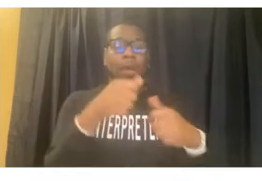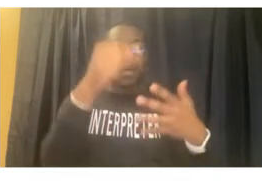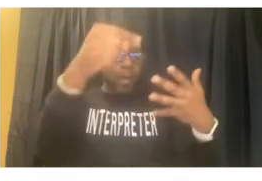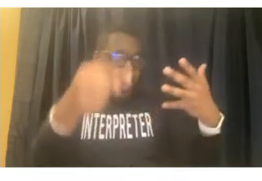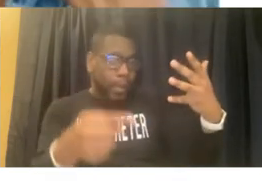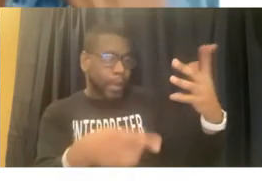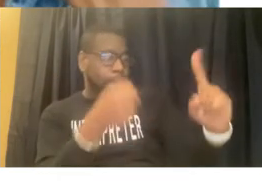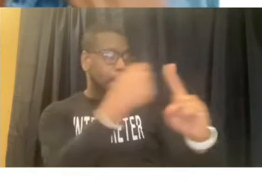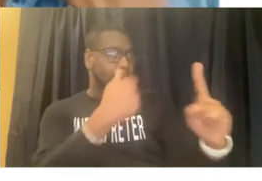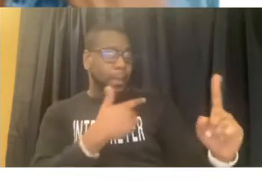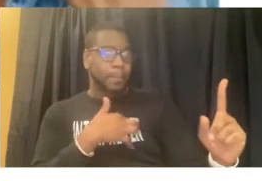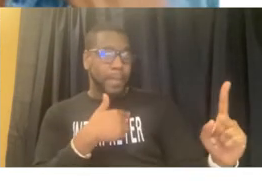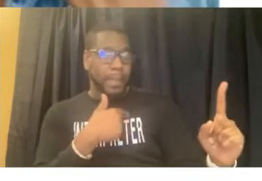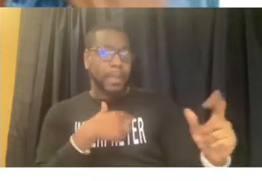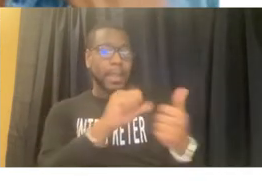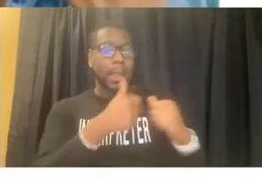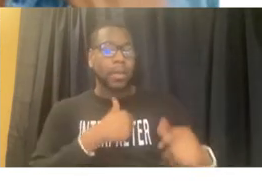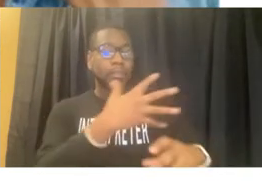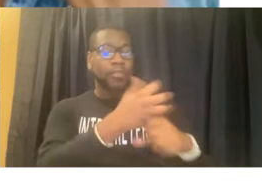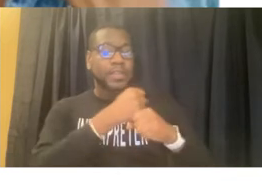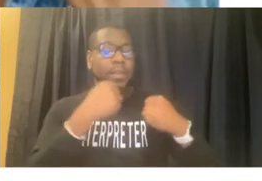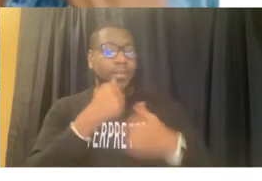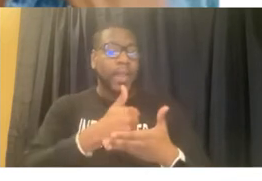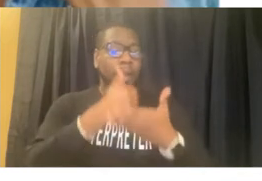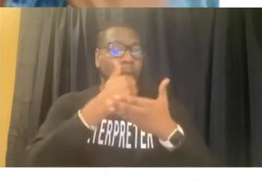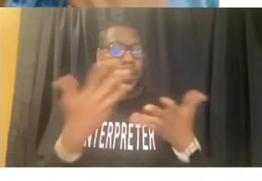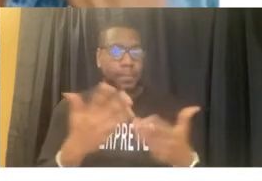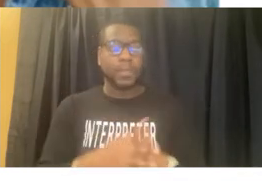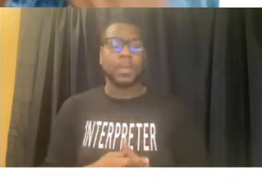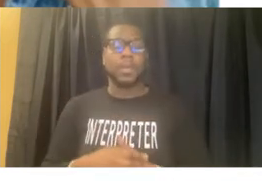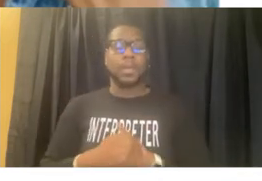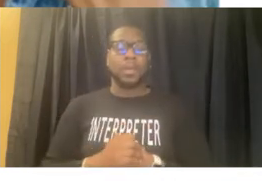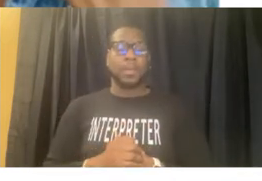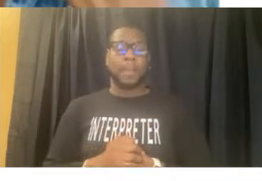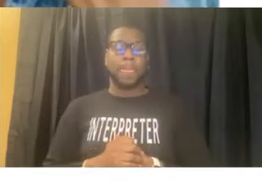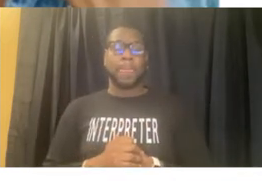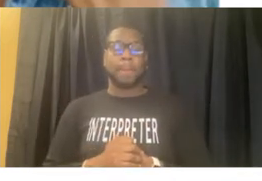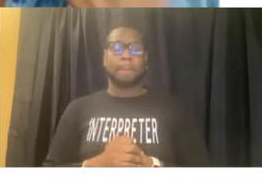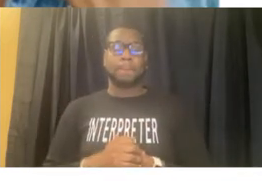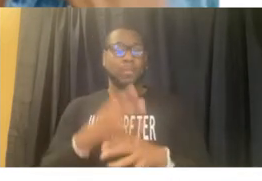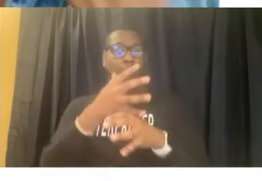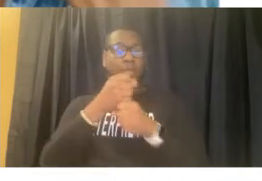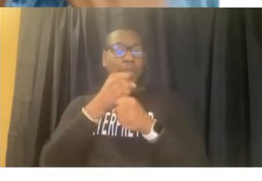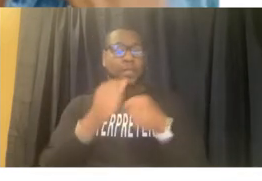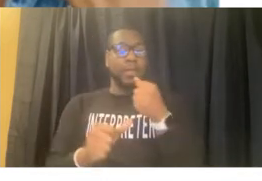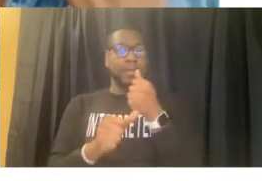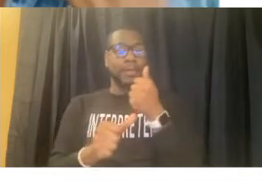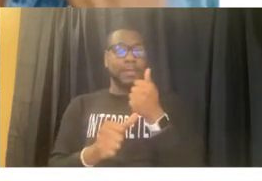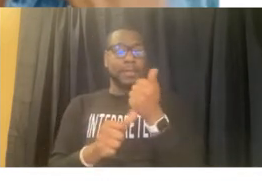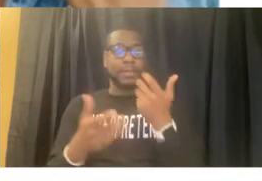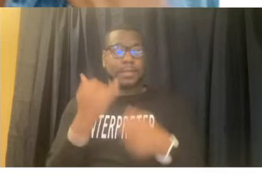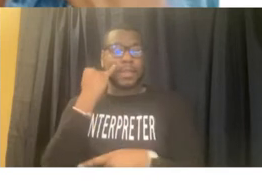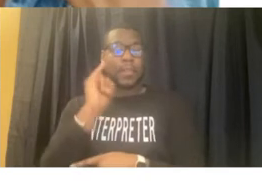help? So when we think specifically about gaining assistance as an LGBTQ+ individual,